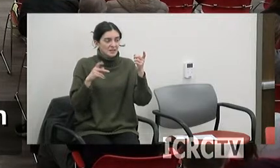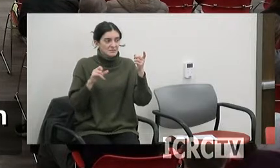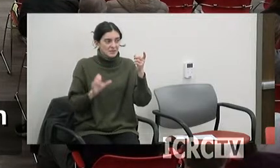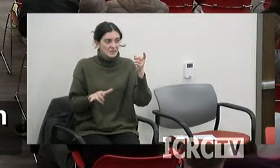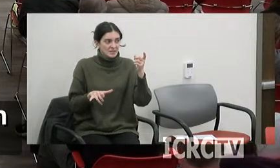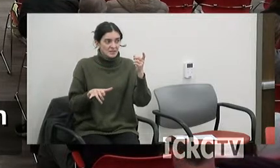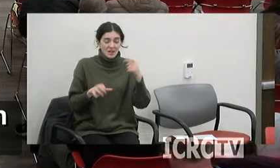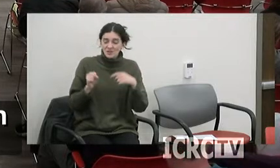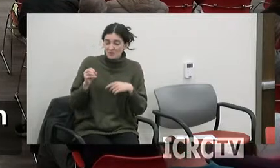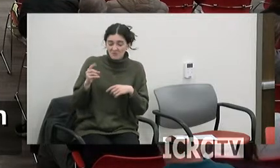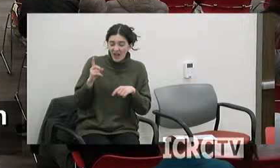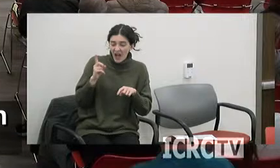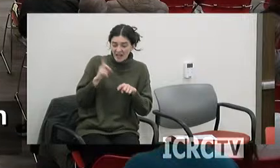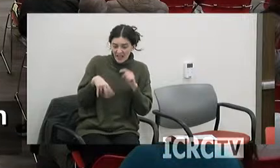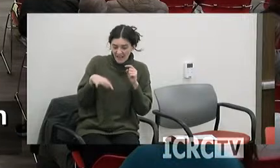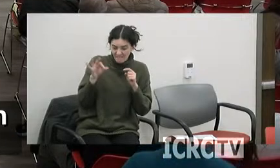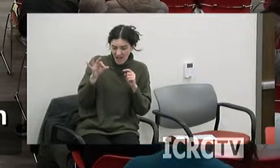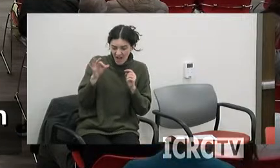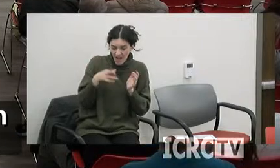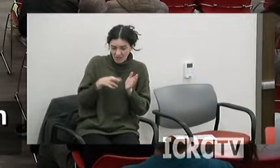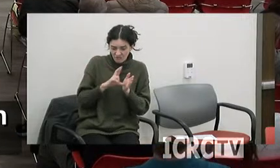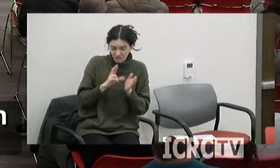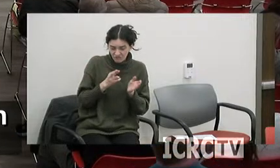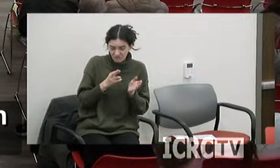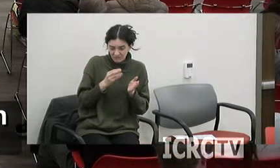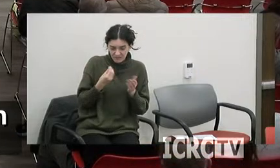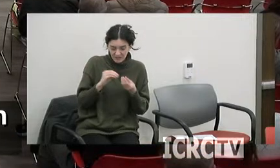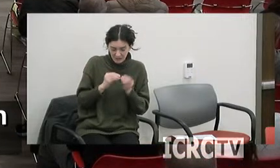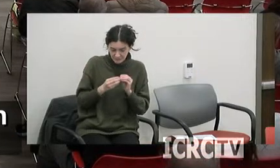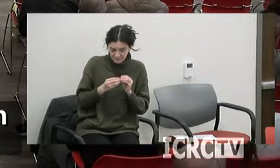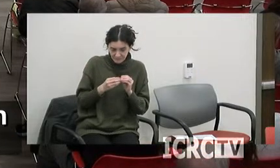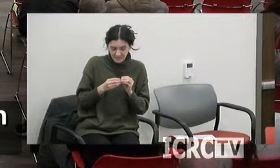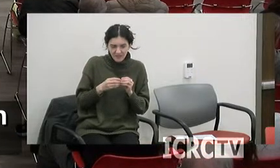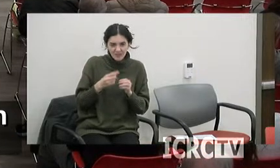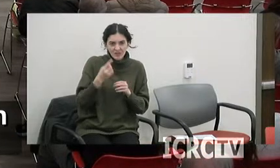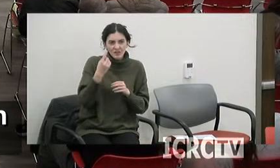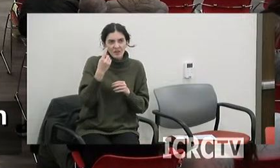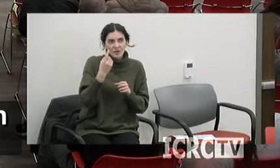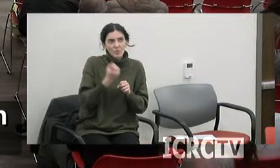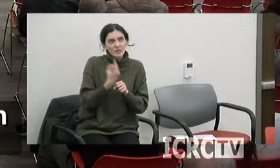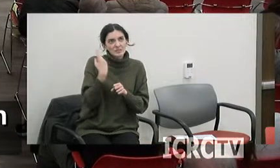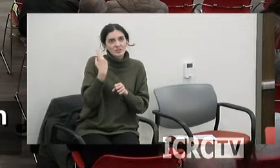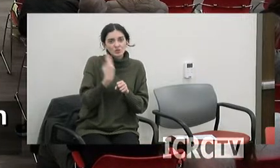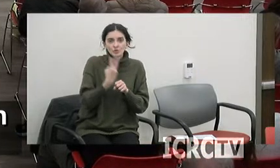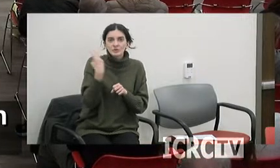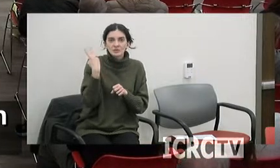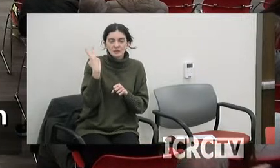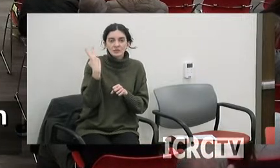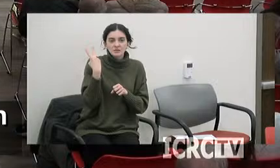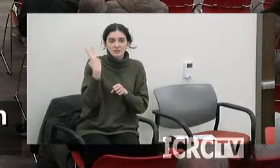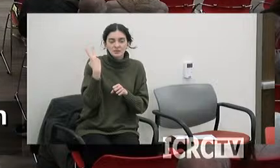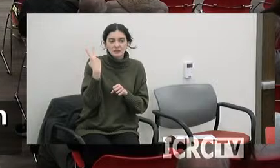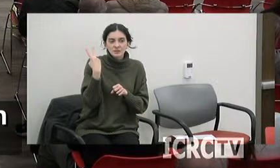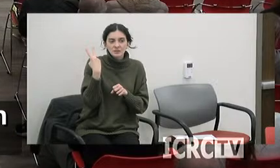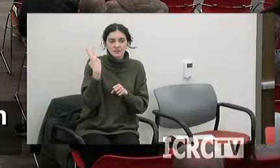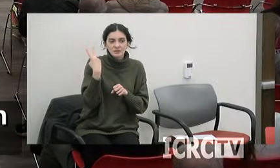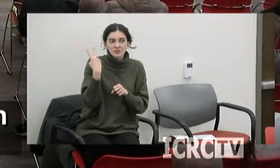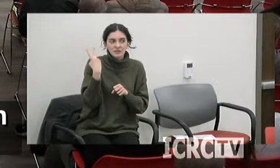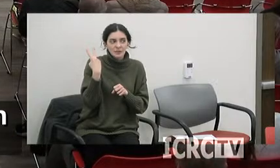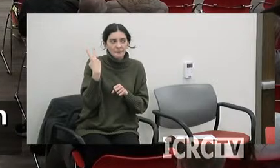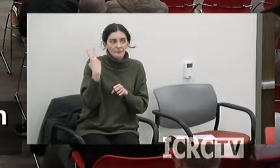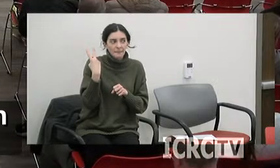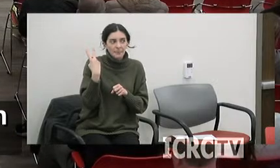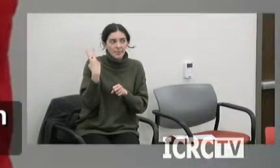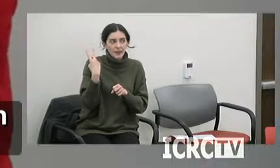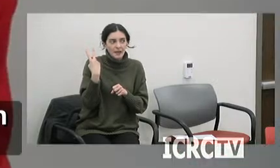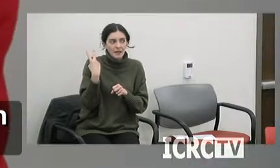I can't find it on the fly, but we did a digital survey 1 year or 2 years ago, and we did cut some surveys. We